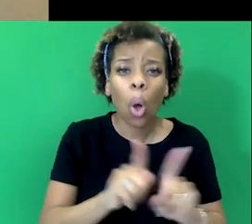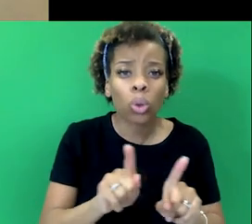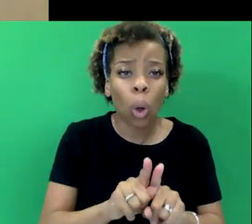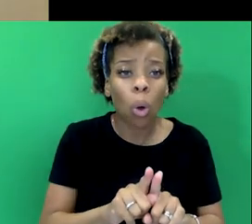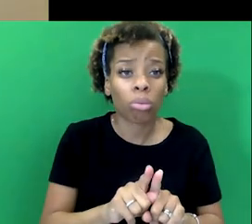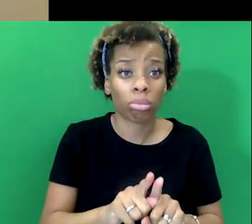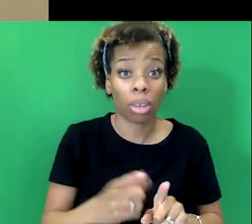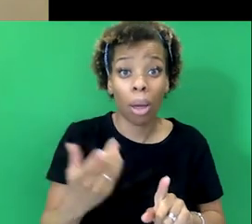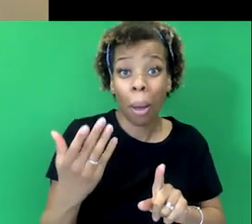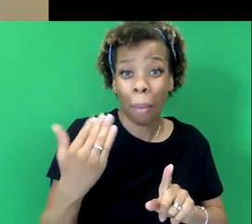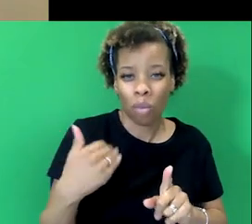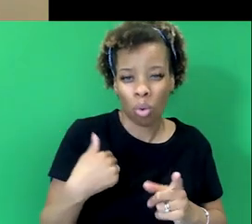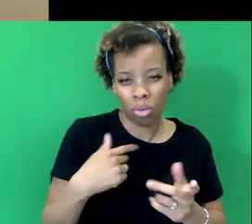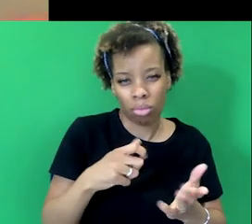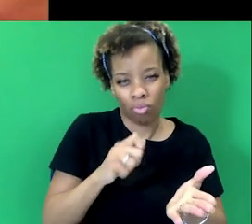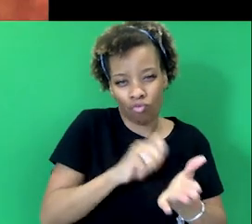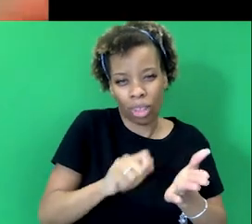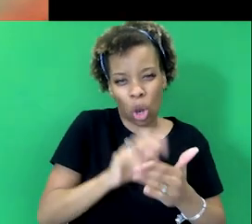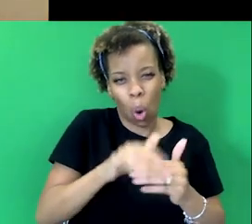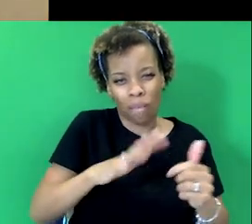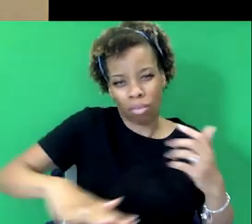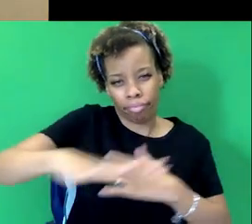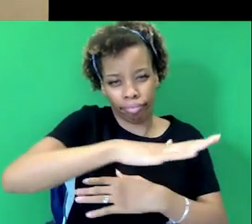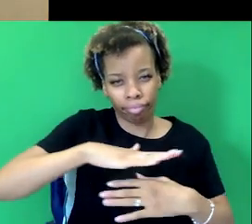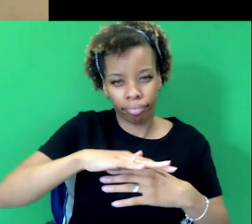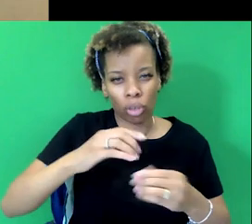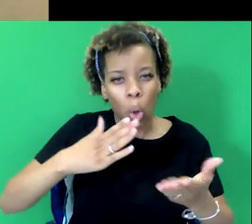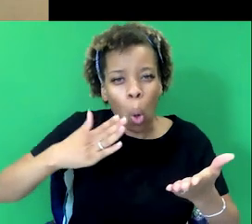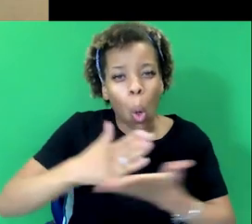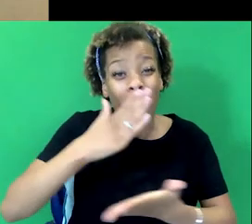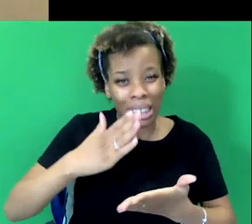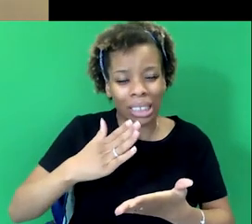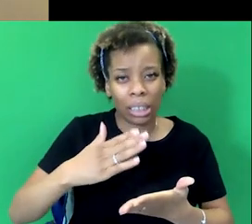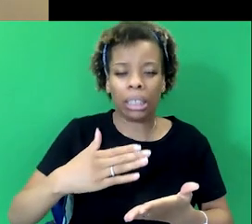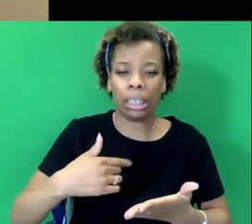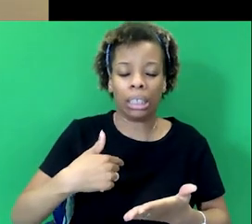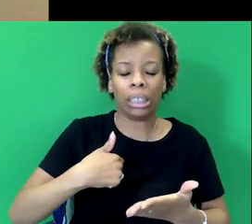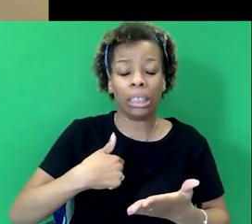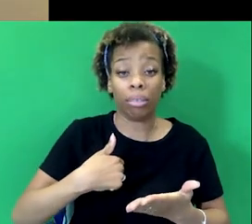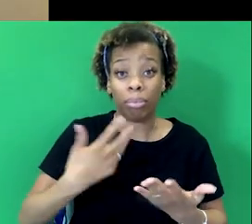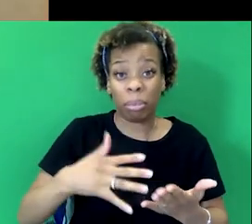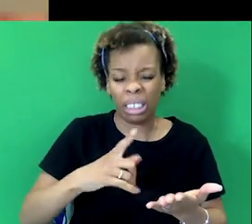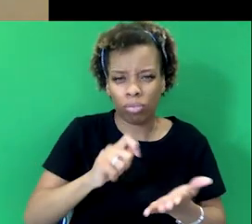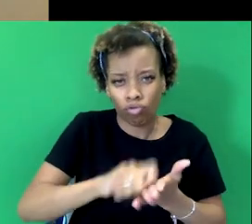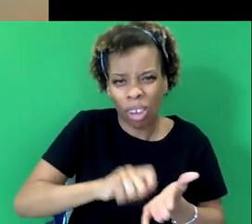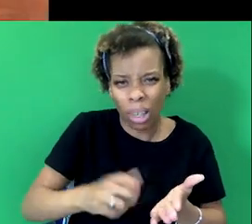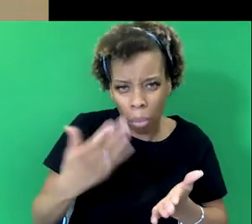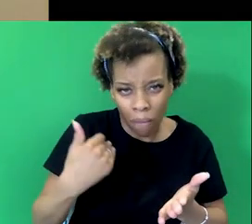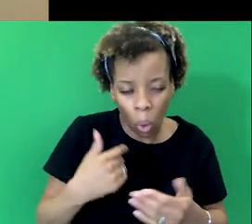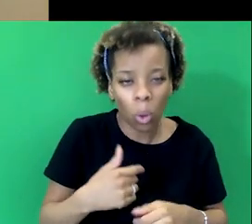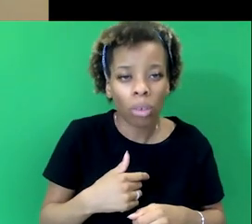myself before, when I've written about this, I'm fascinated by this authenticity thing. And I make a